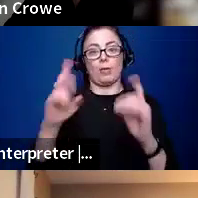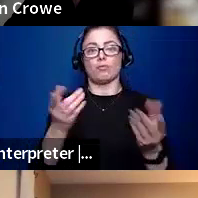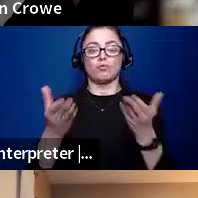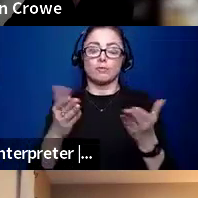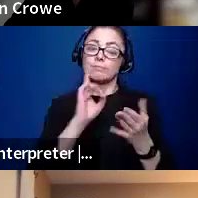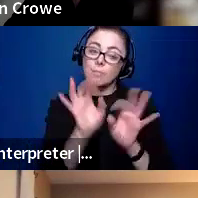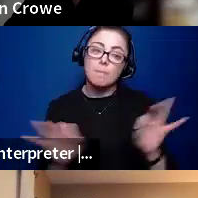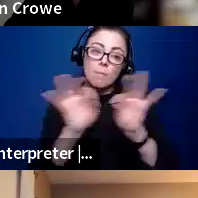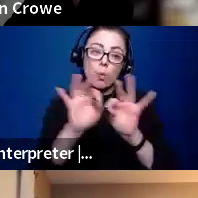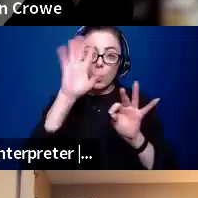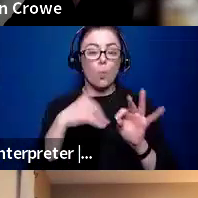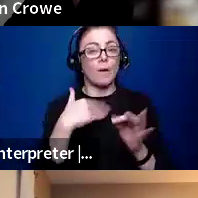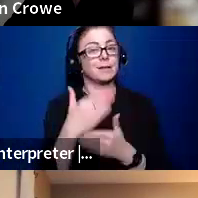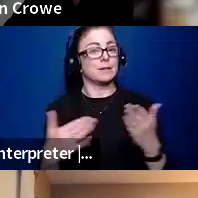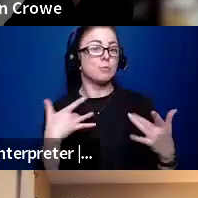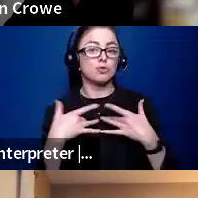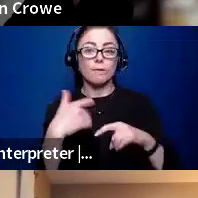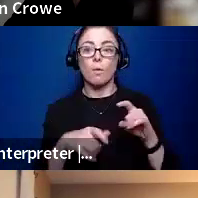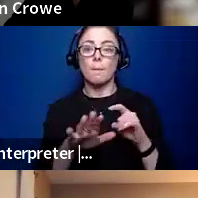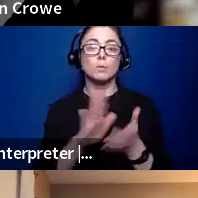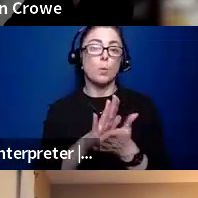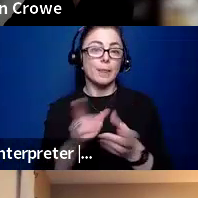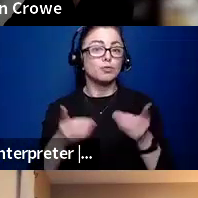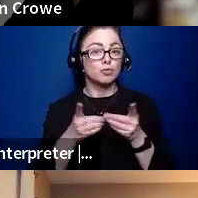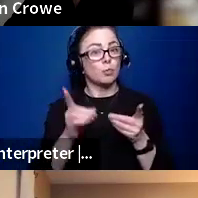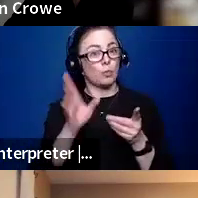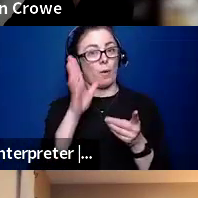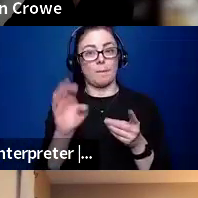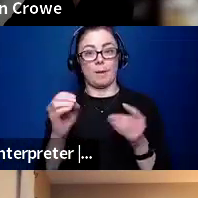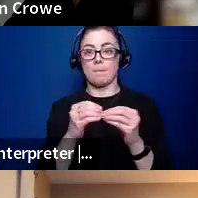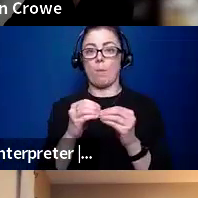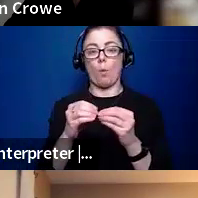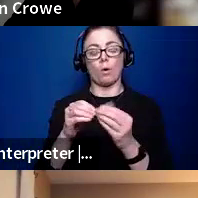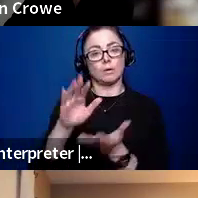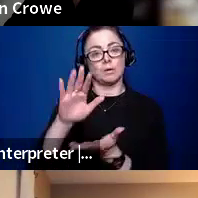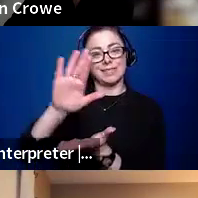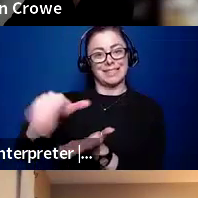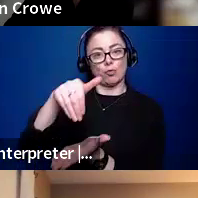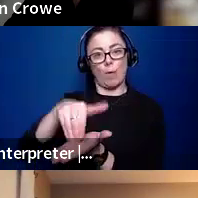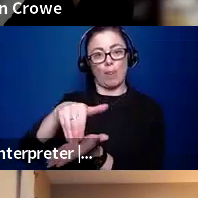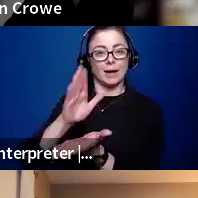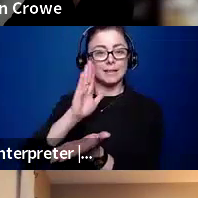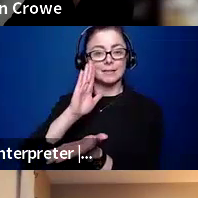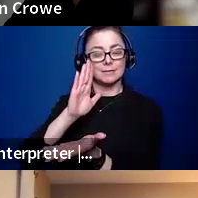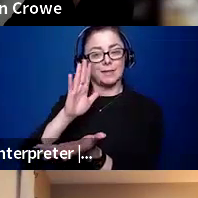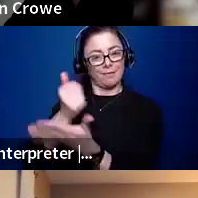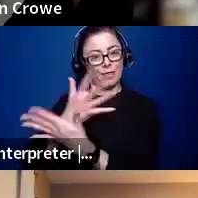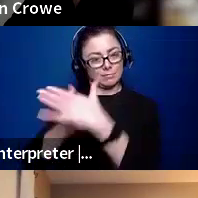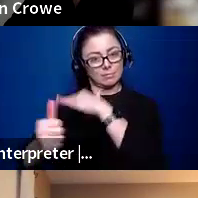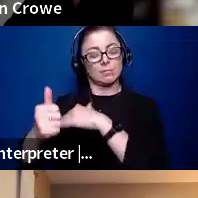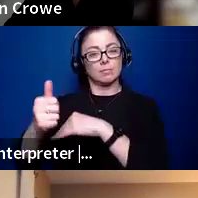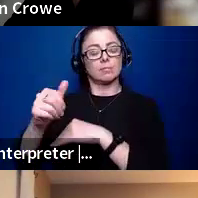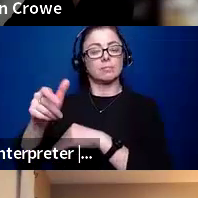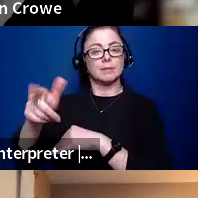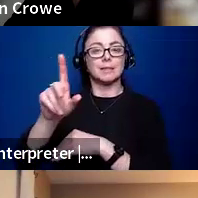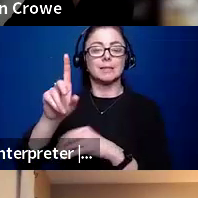some concern from school districts that it'll be more centralized at the Department of Education as the bill is written now. But those education and